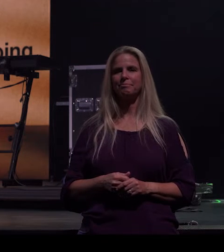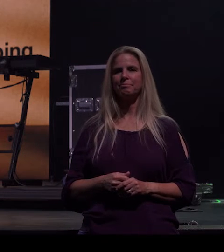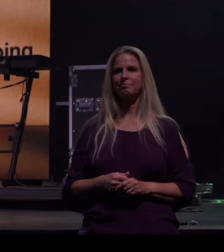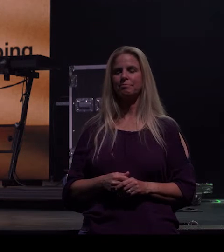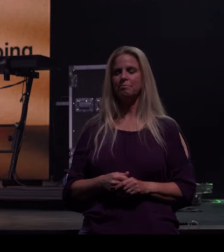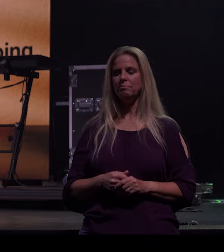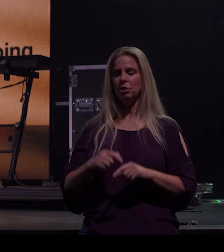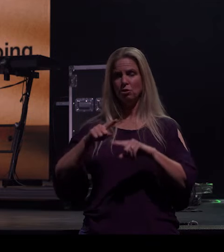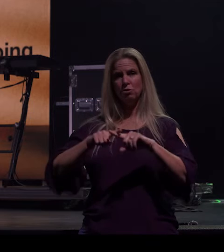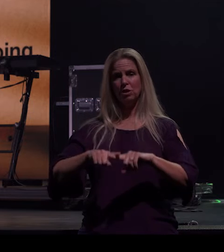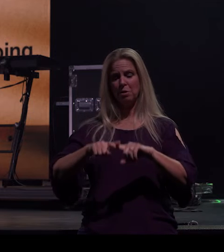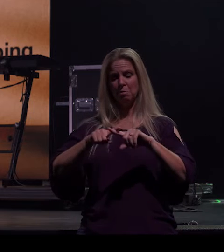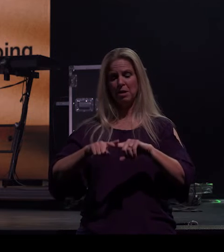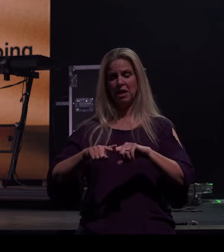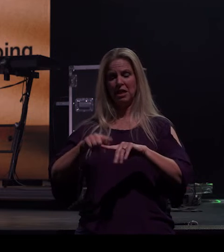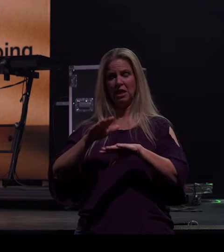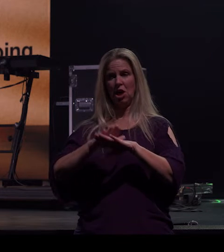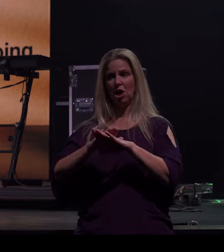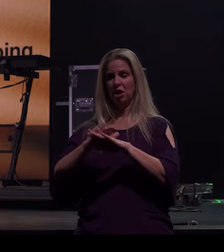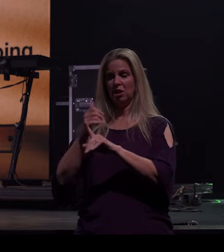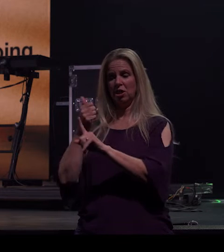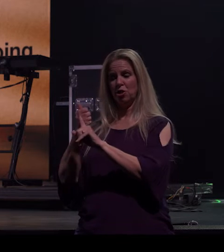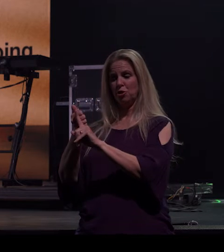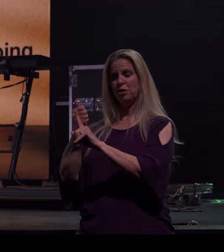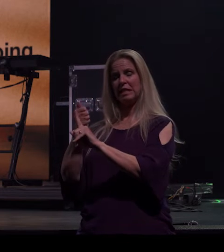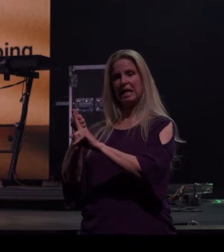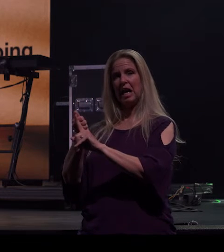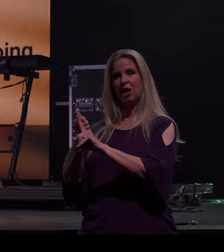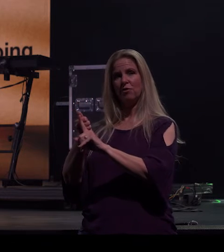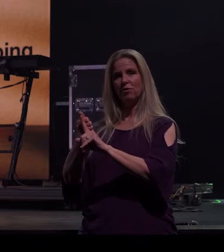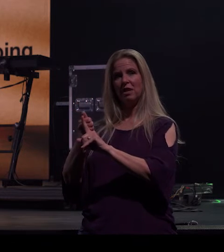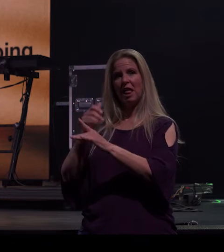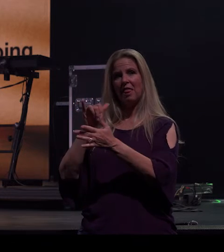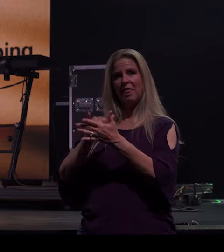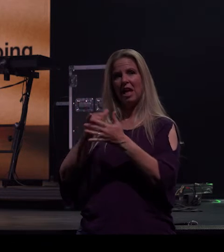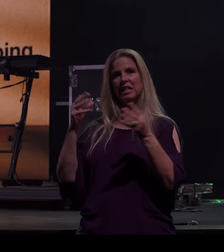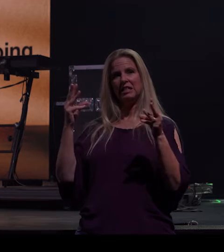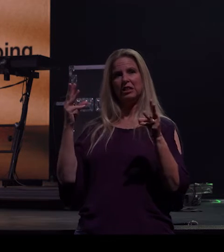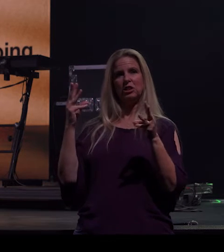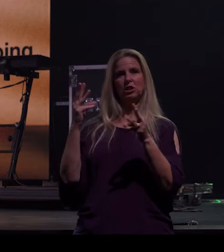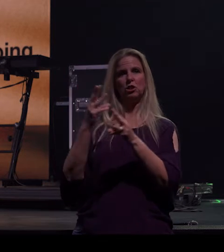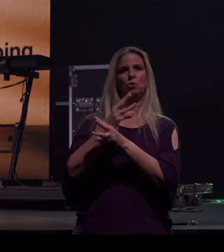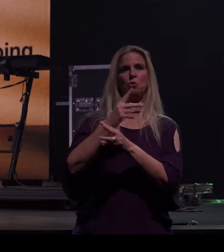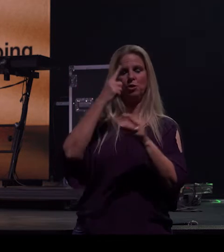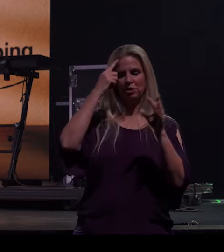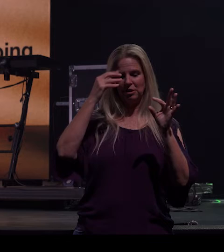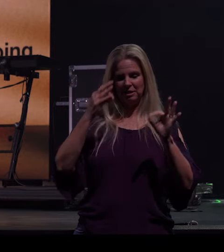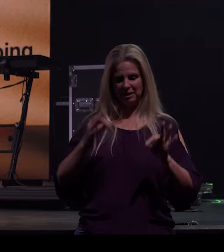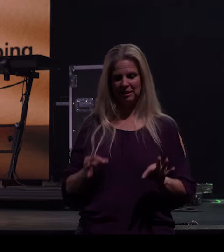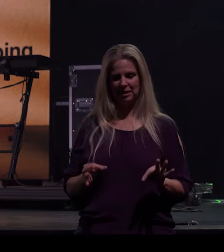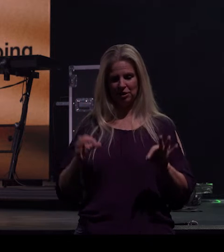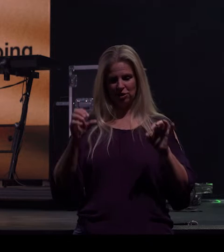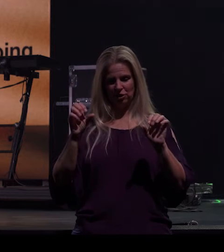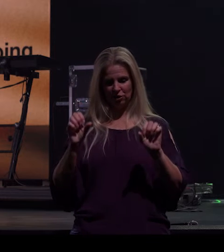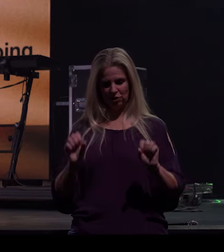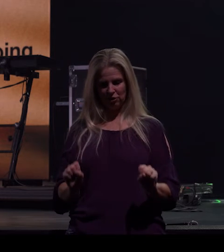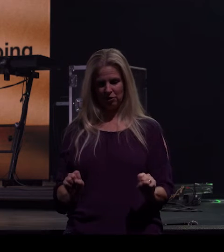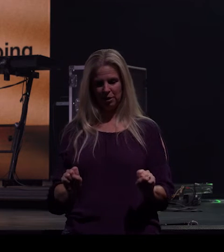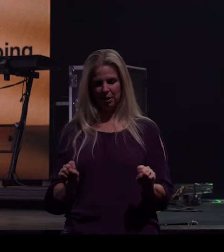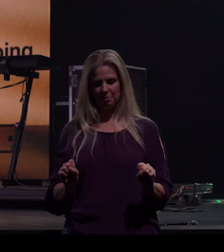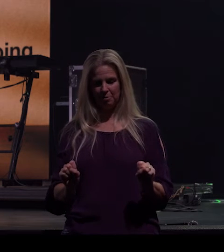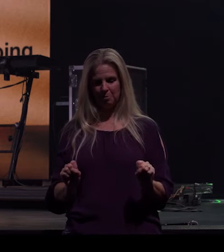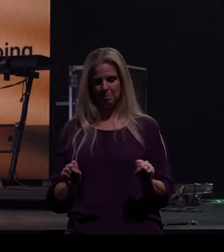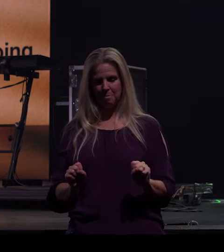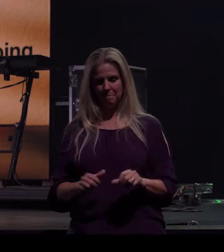To rely only on yourself is the worst decision you could ever make in your